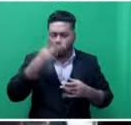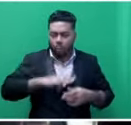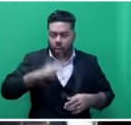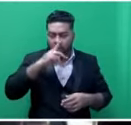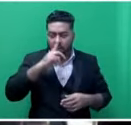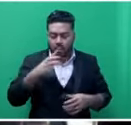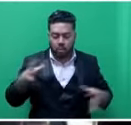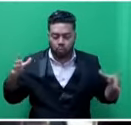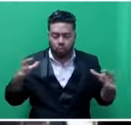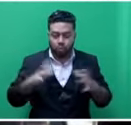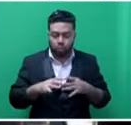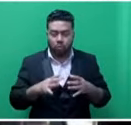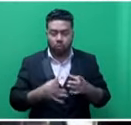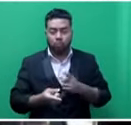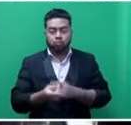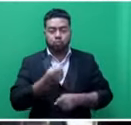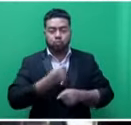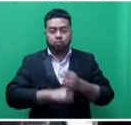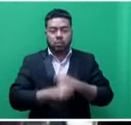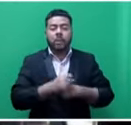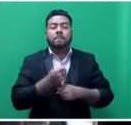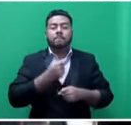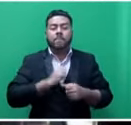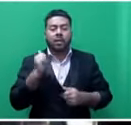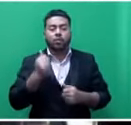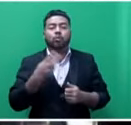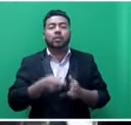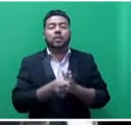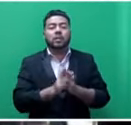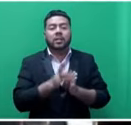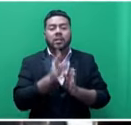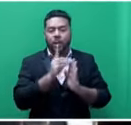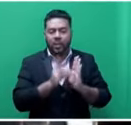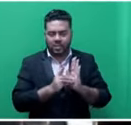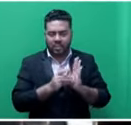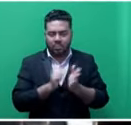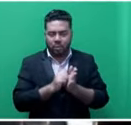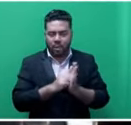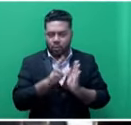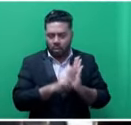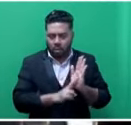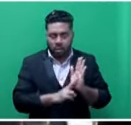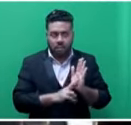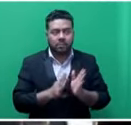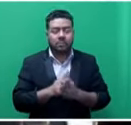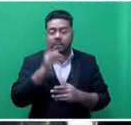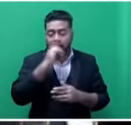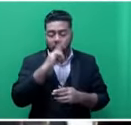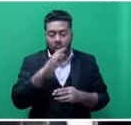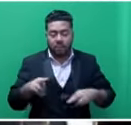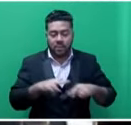to return the country to democracy. It was indeed, Mr. Speaker, sir, the people of Fiji had